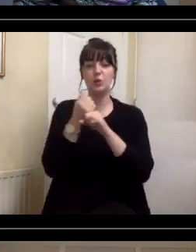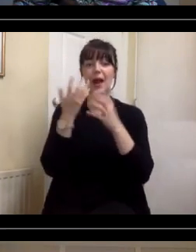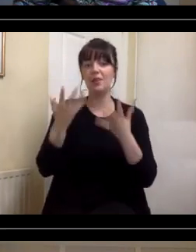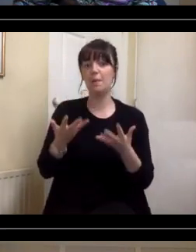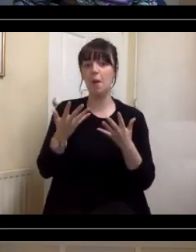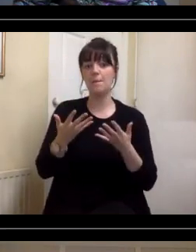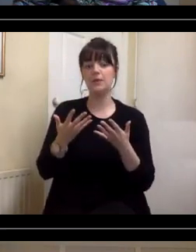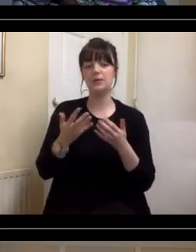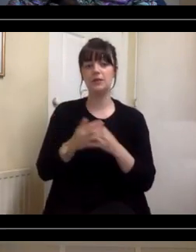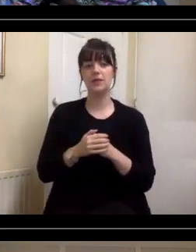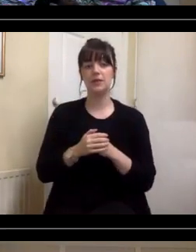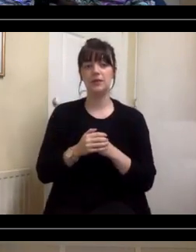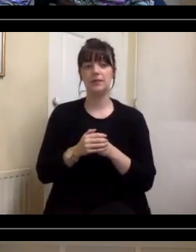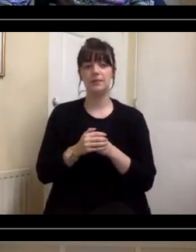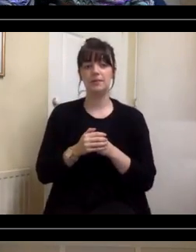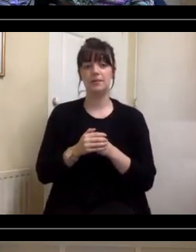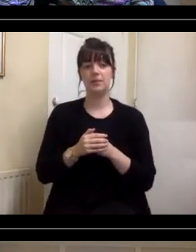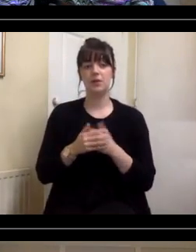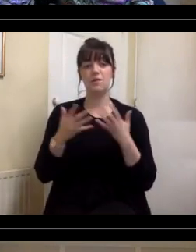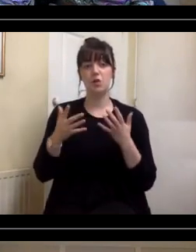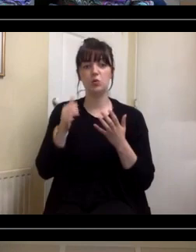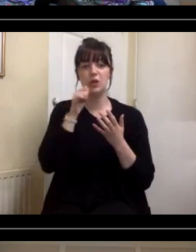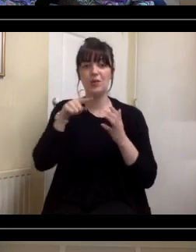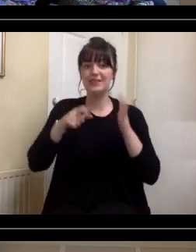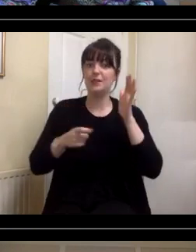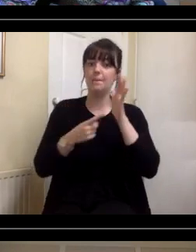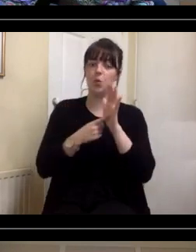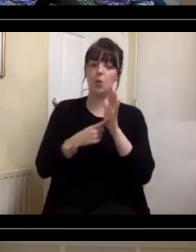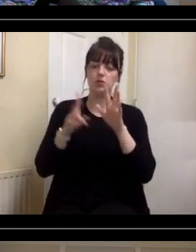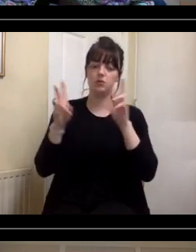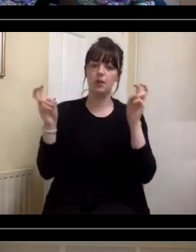we recognize is a really, really important subject.